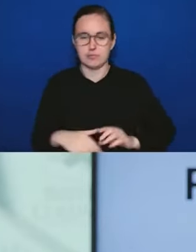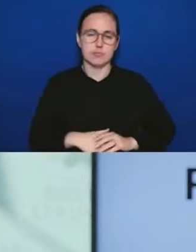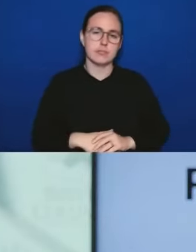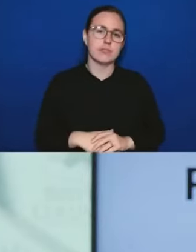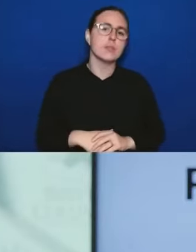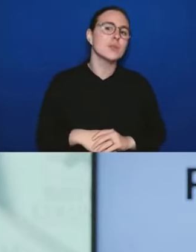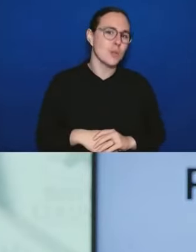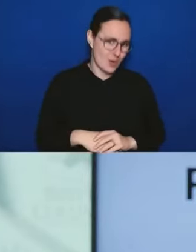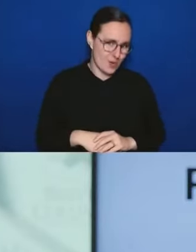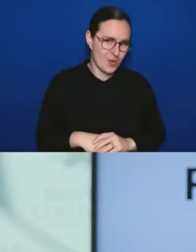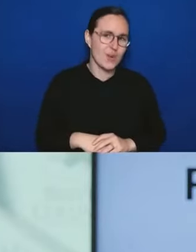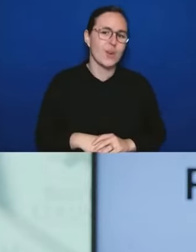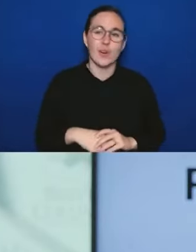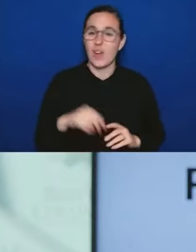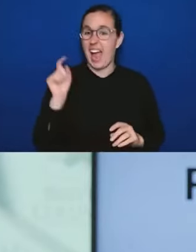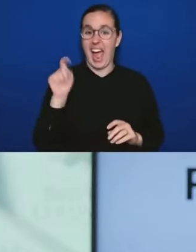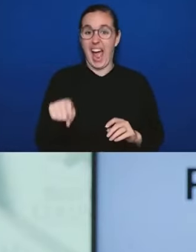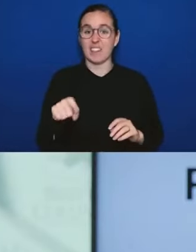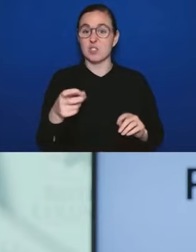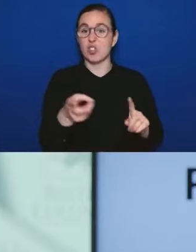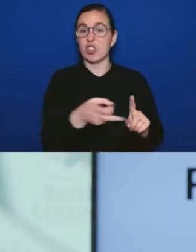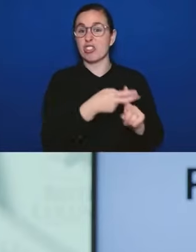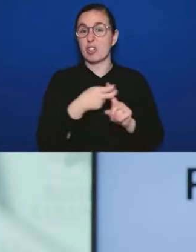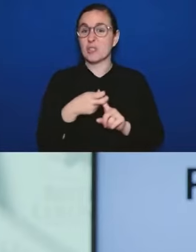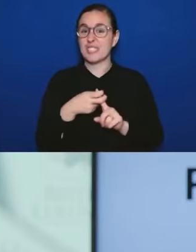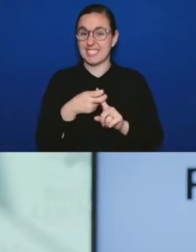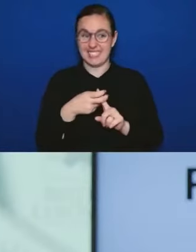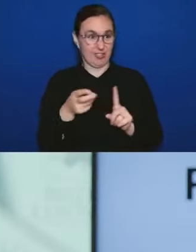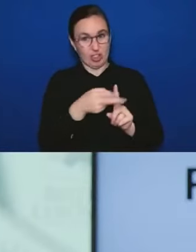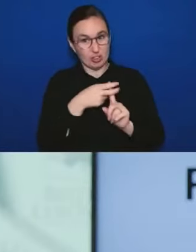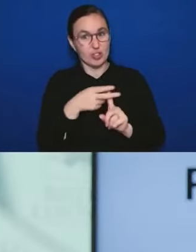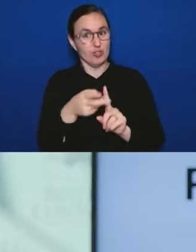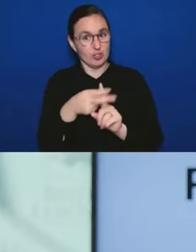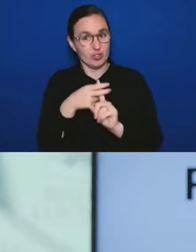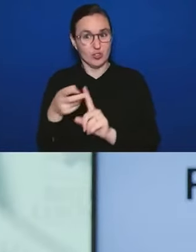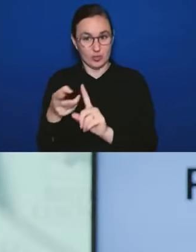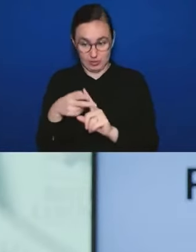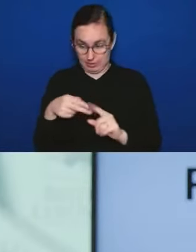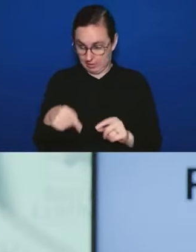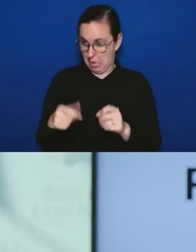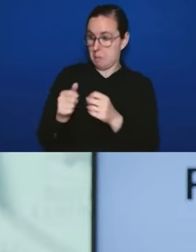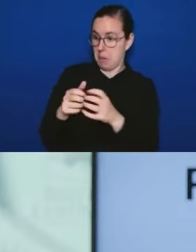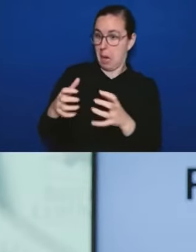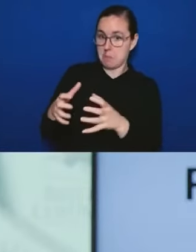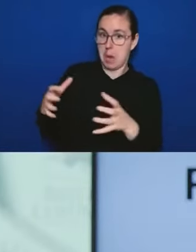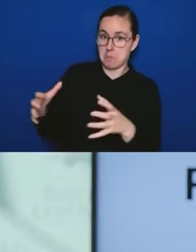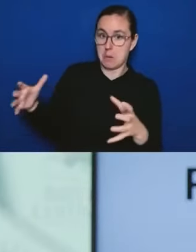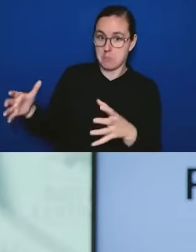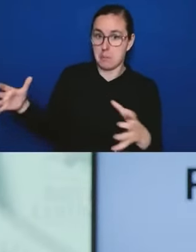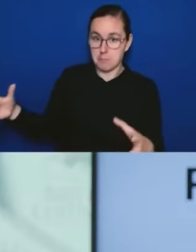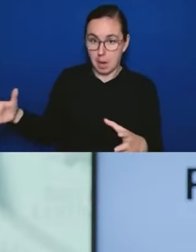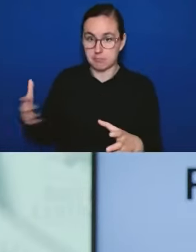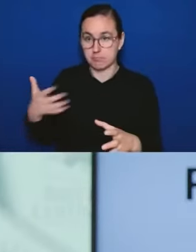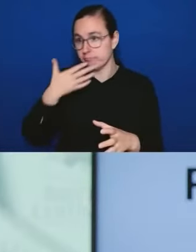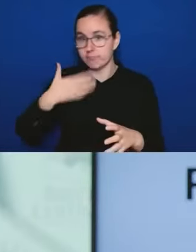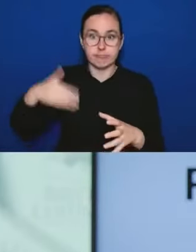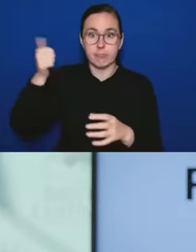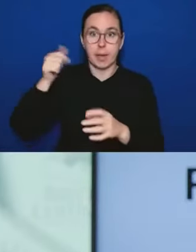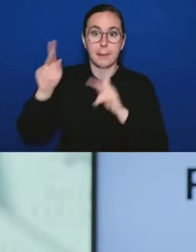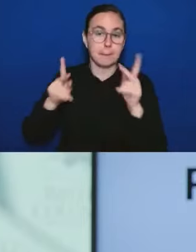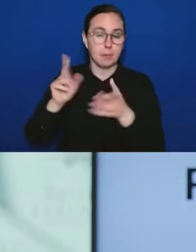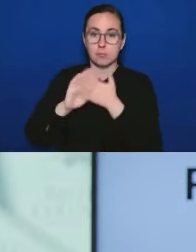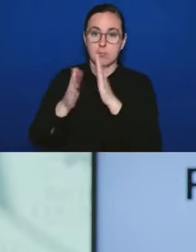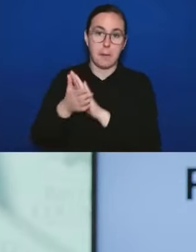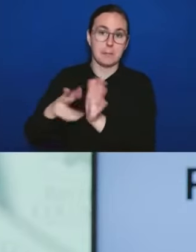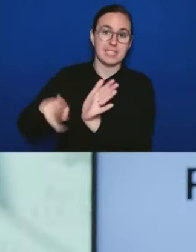because if you would expect that kind of population increase, given the number of cancers that are age-related,